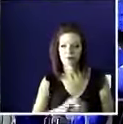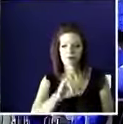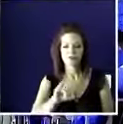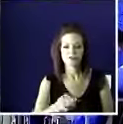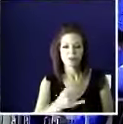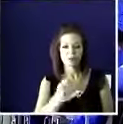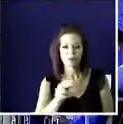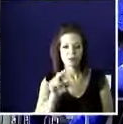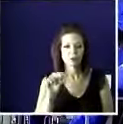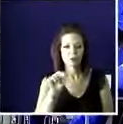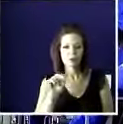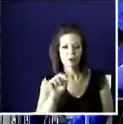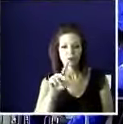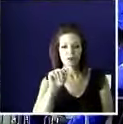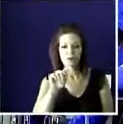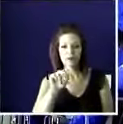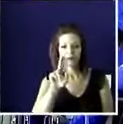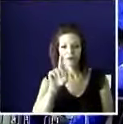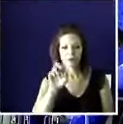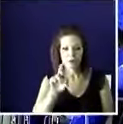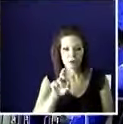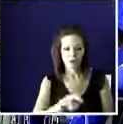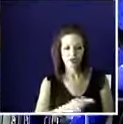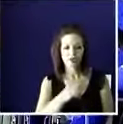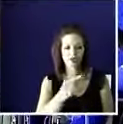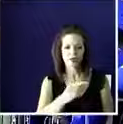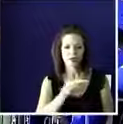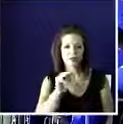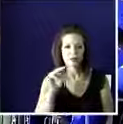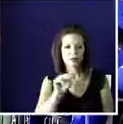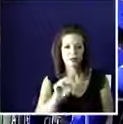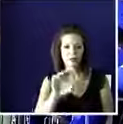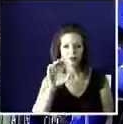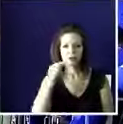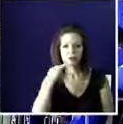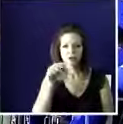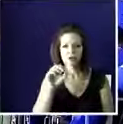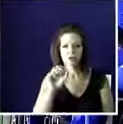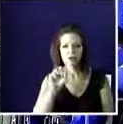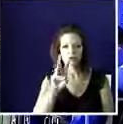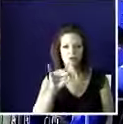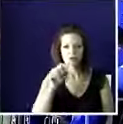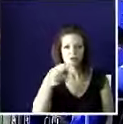Jasmine Nicole Tucker. Gage Matthew Goswich.